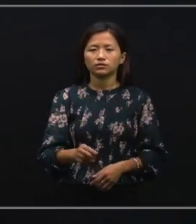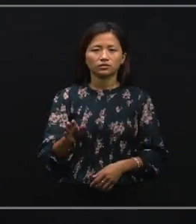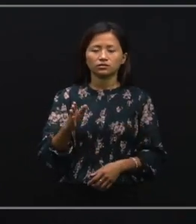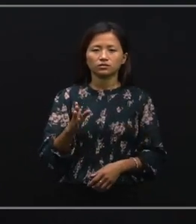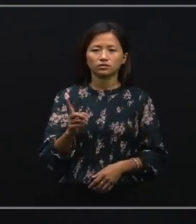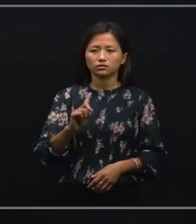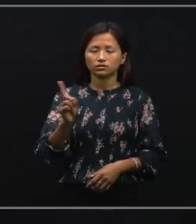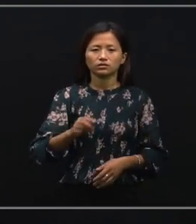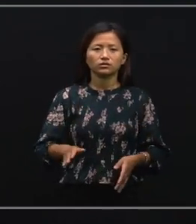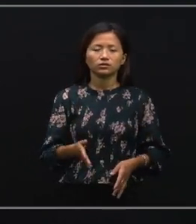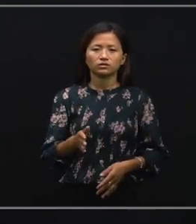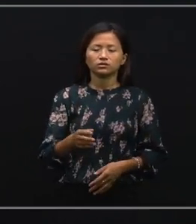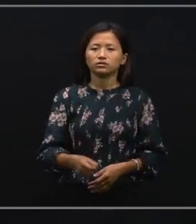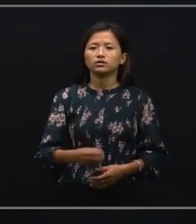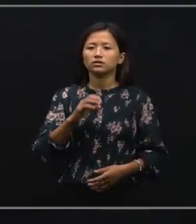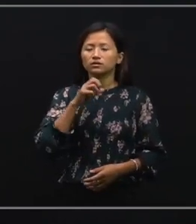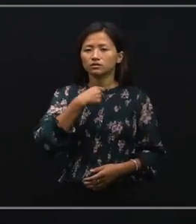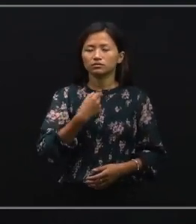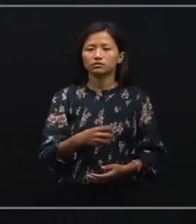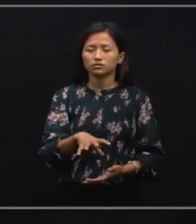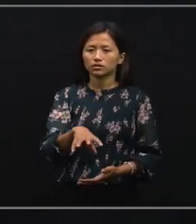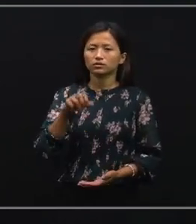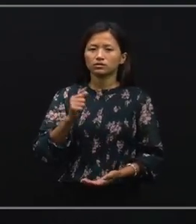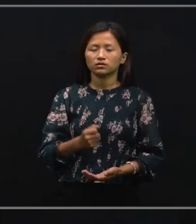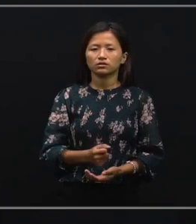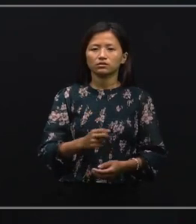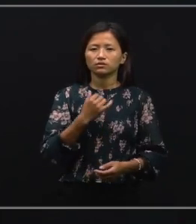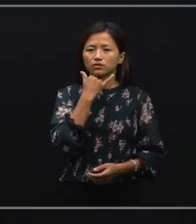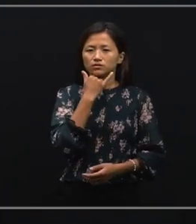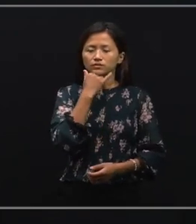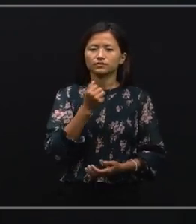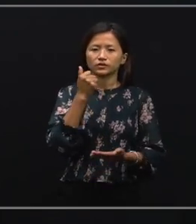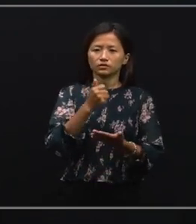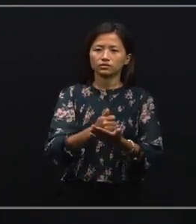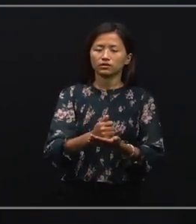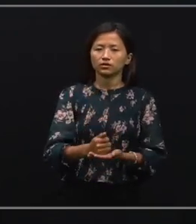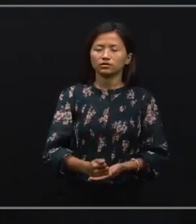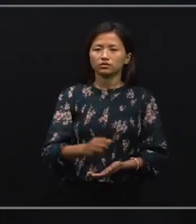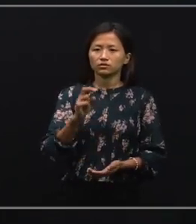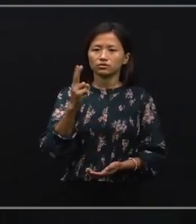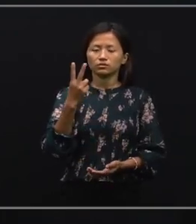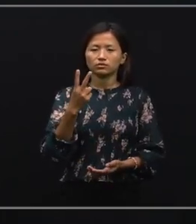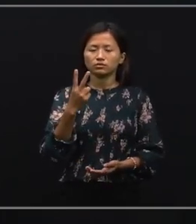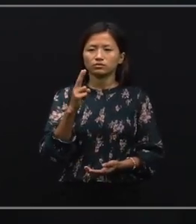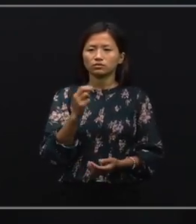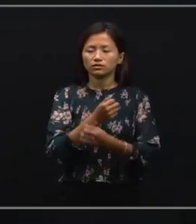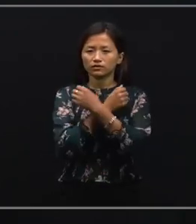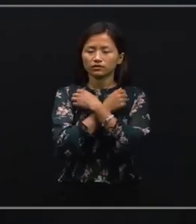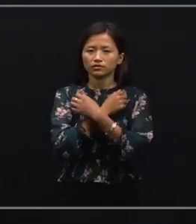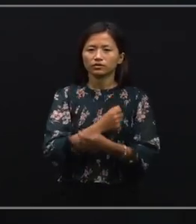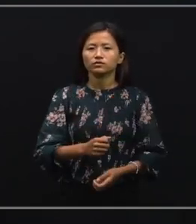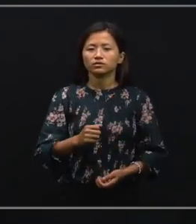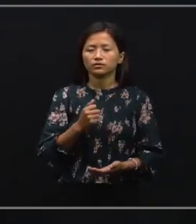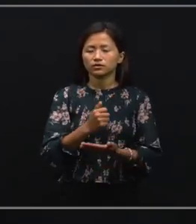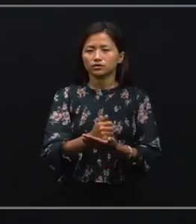let your younger ones to take the wrong decision like the two lovers have taken. This is what we